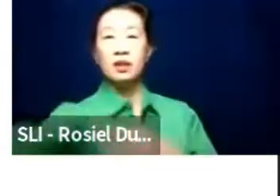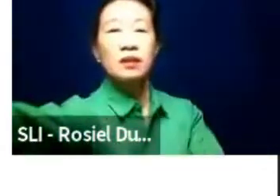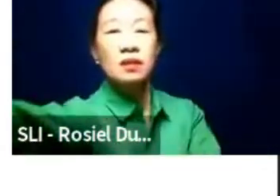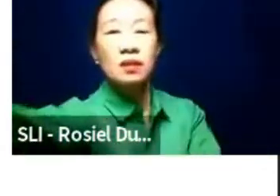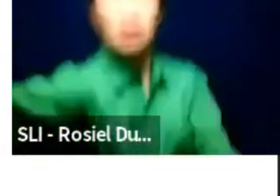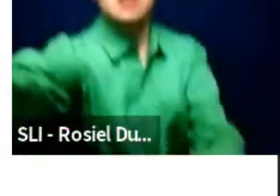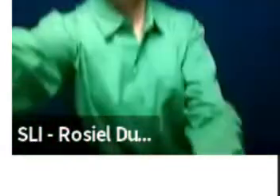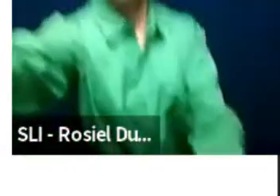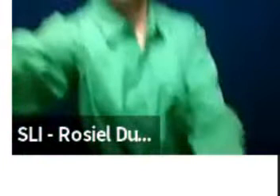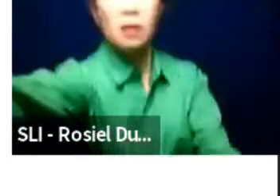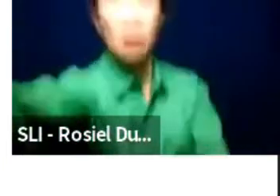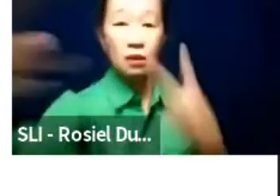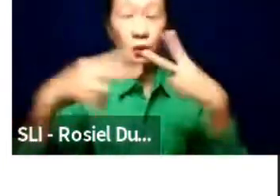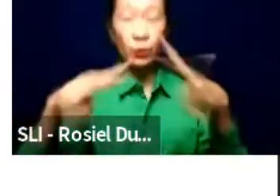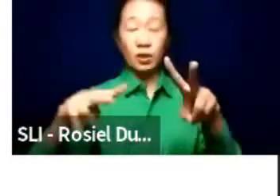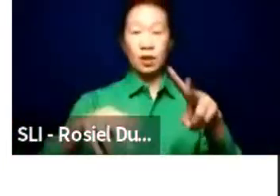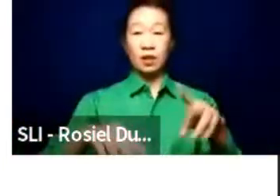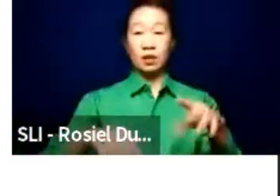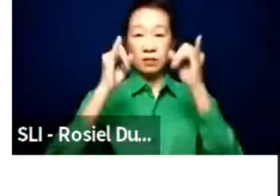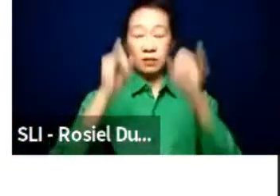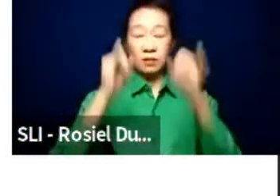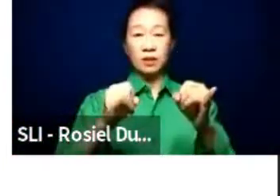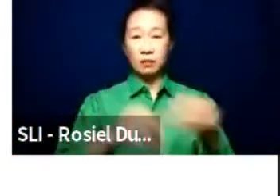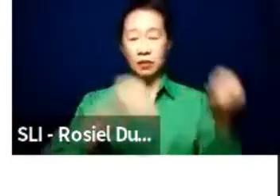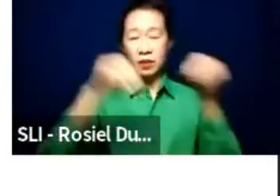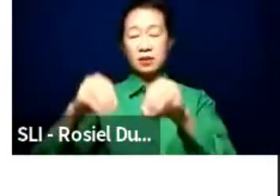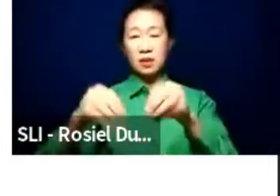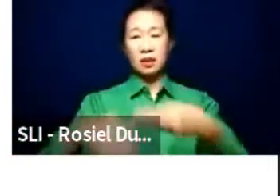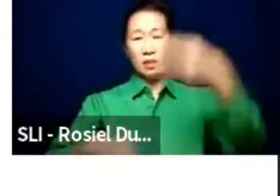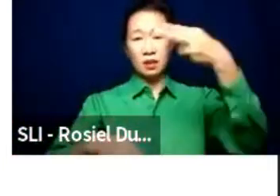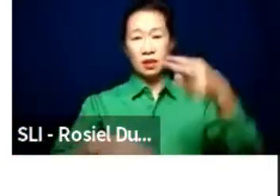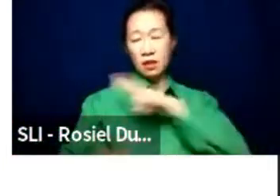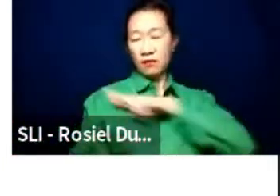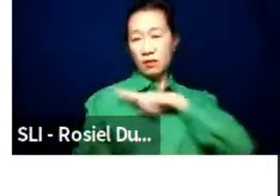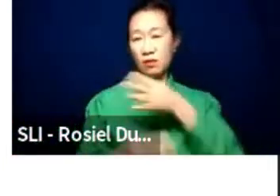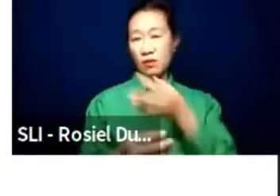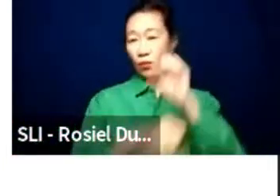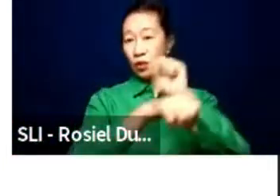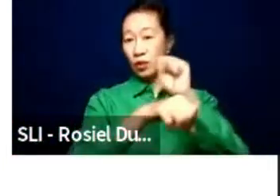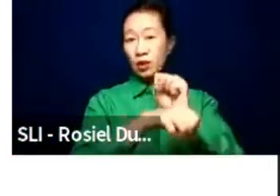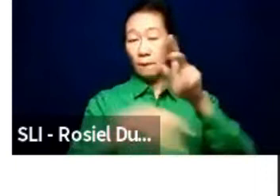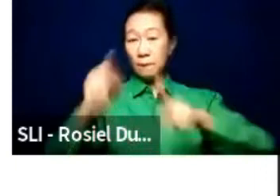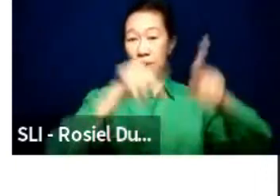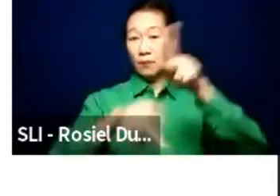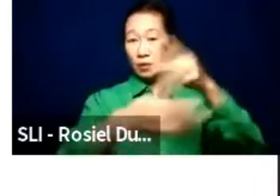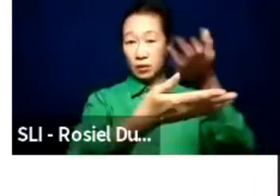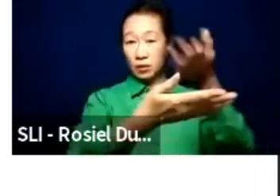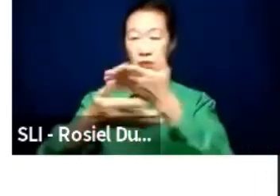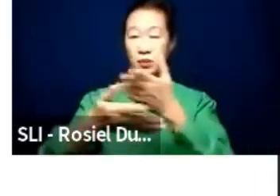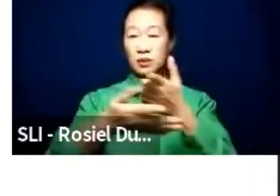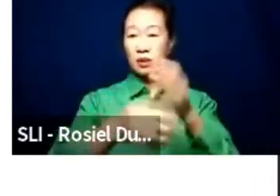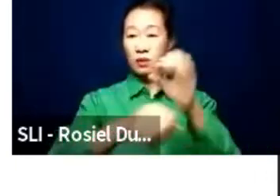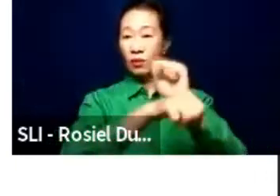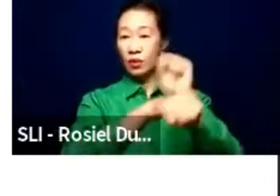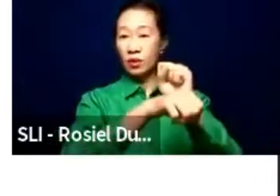individual, no? So we place a very high value on work and the people who contribute to work, no? Kasi that's